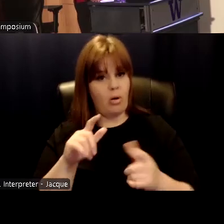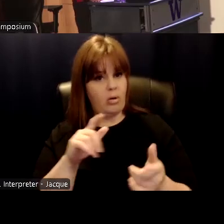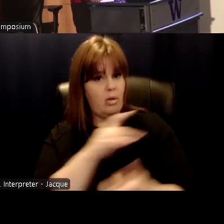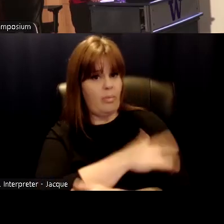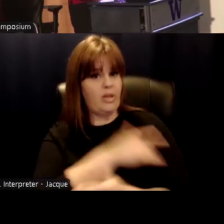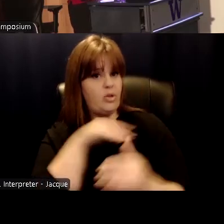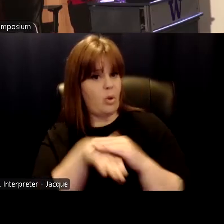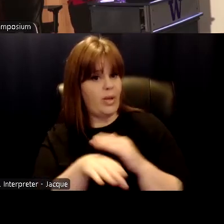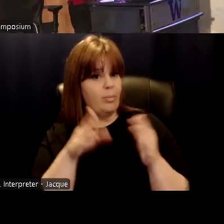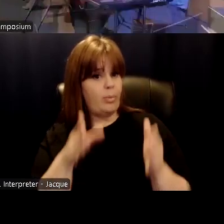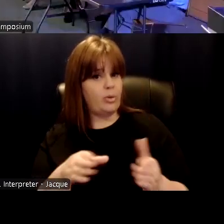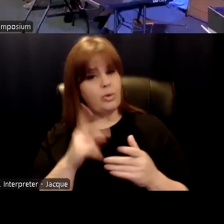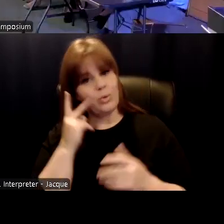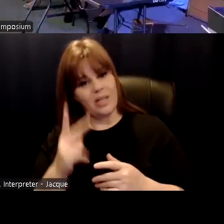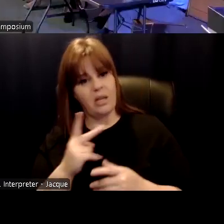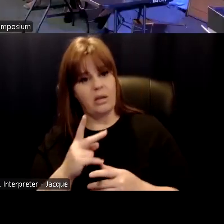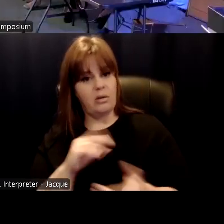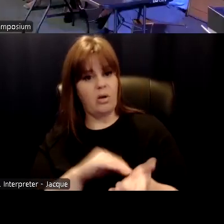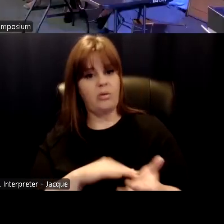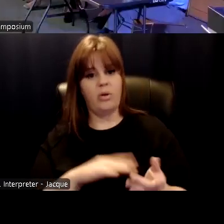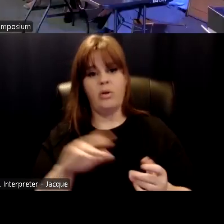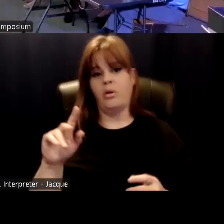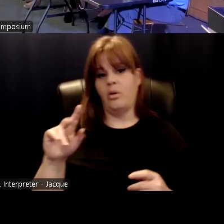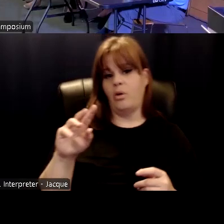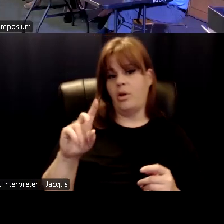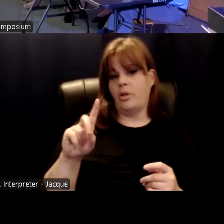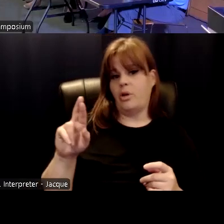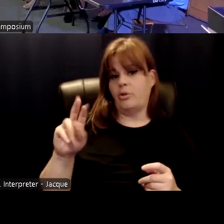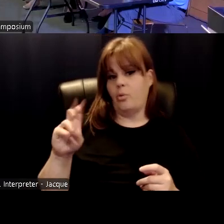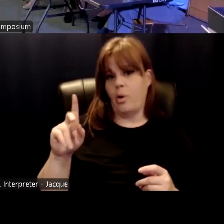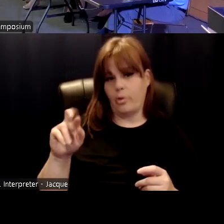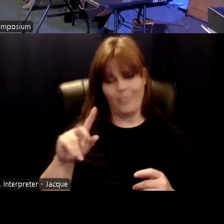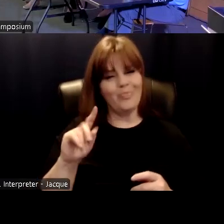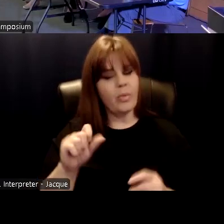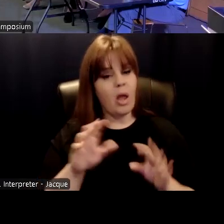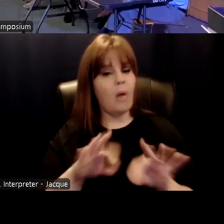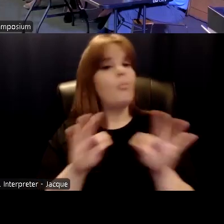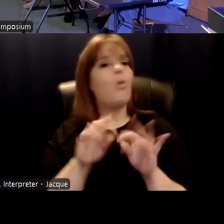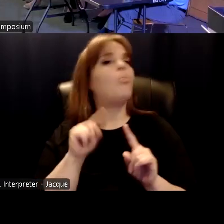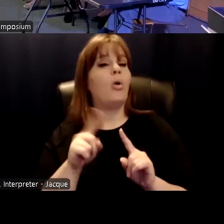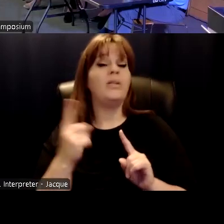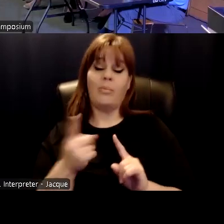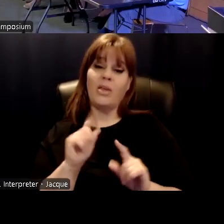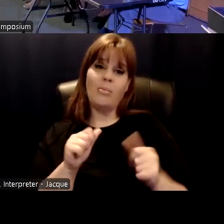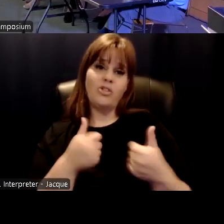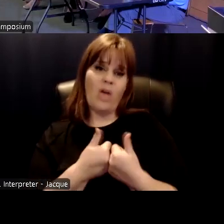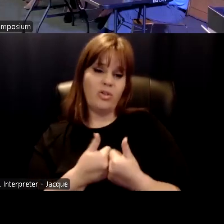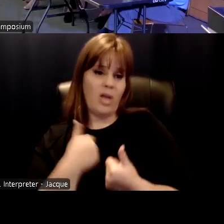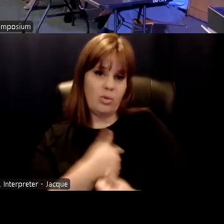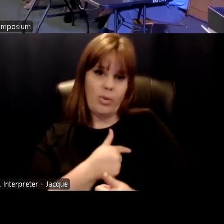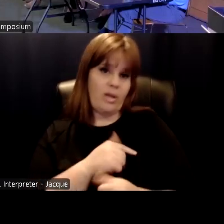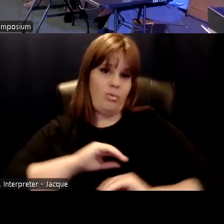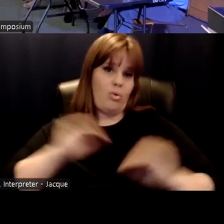physician. Yes, I think that's a really important point. That's something that can be really challenging as we no longer